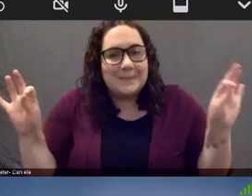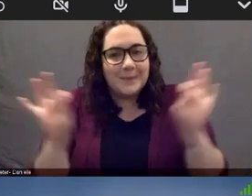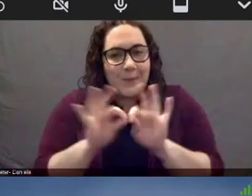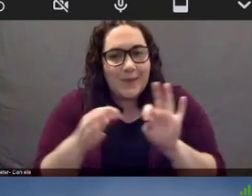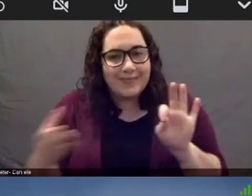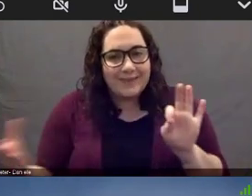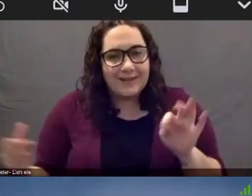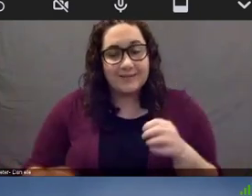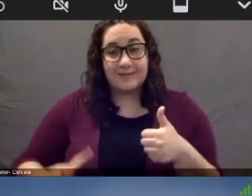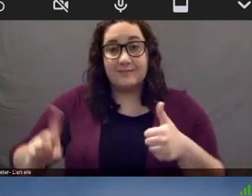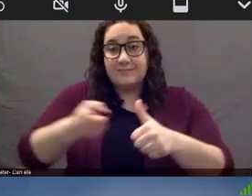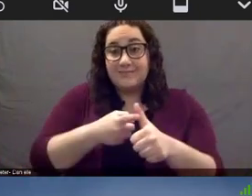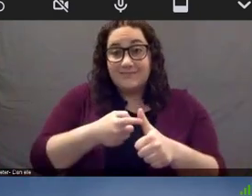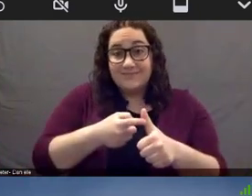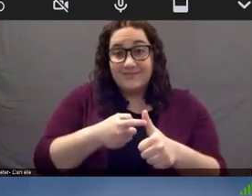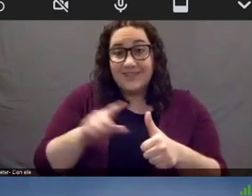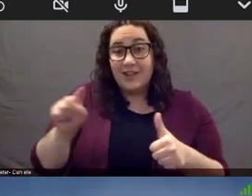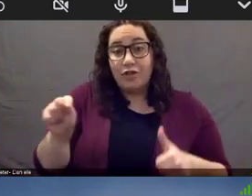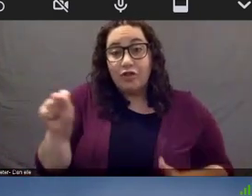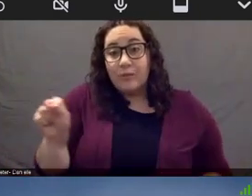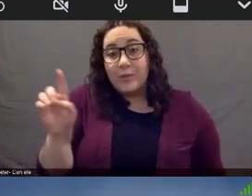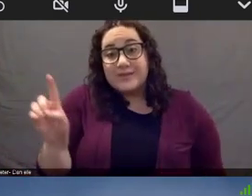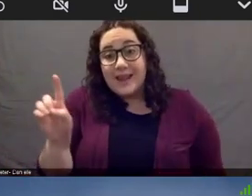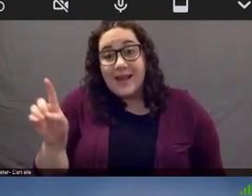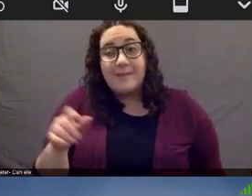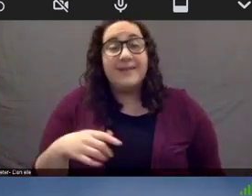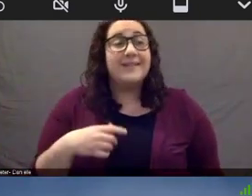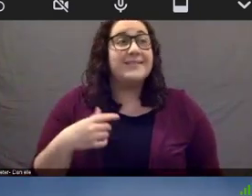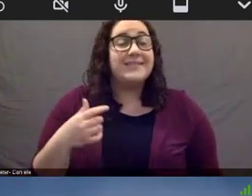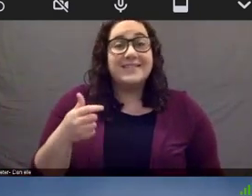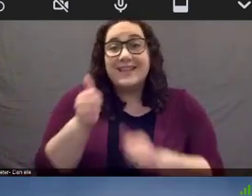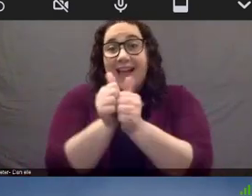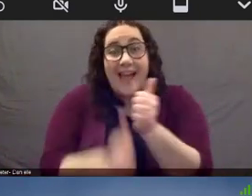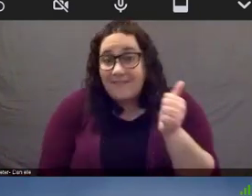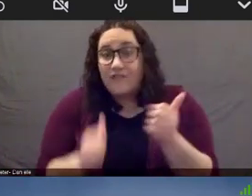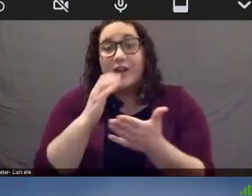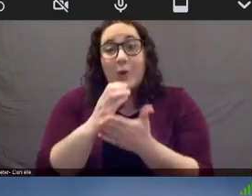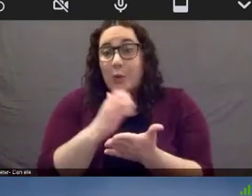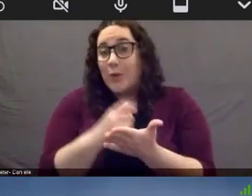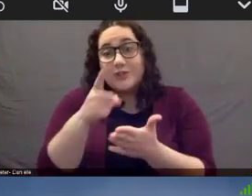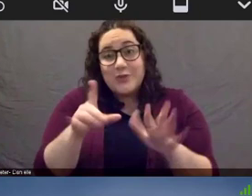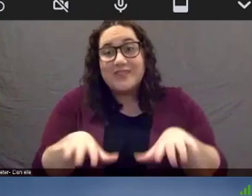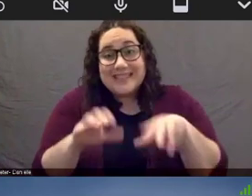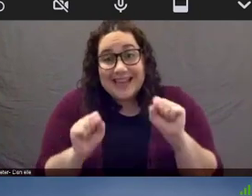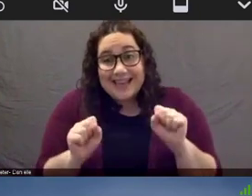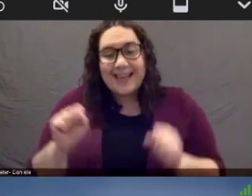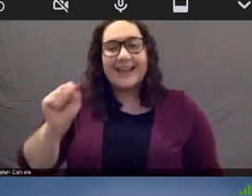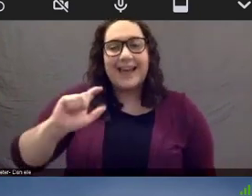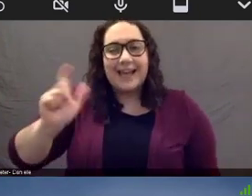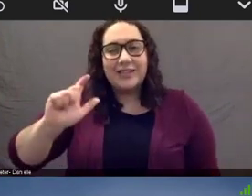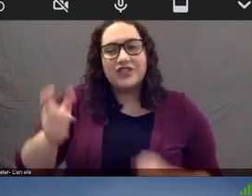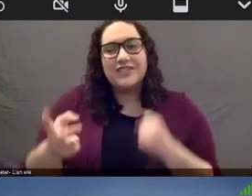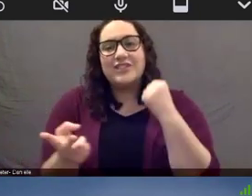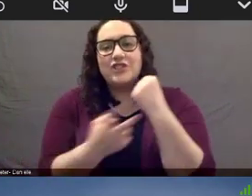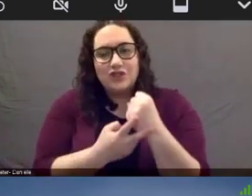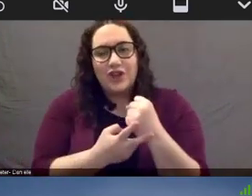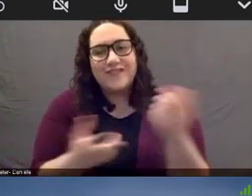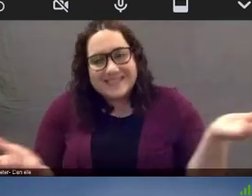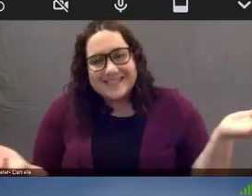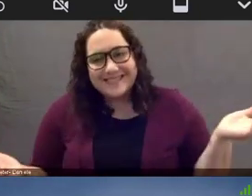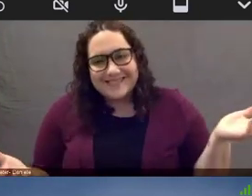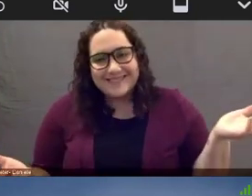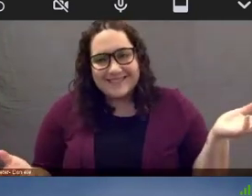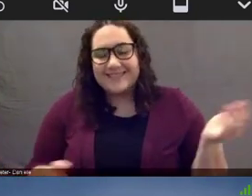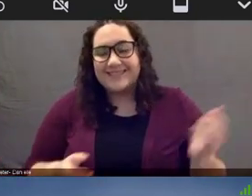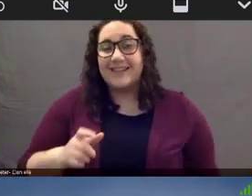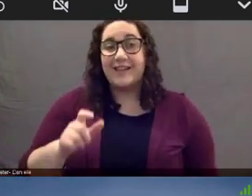that from thermodynamics and like every other class that you take, right? So that's important, right? So, you know, thermal energy is energy